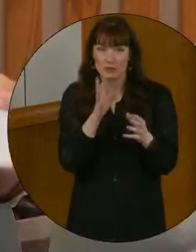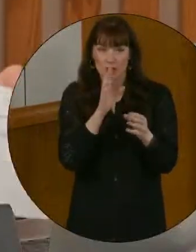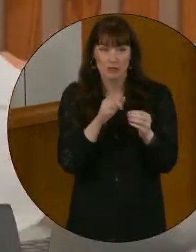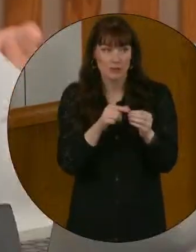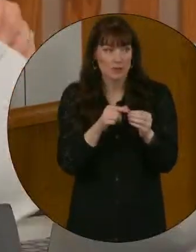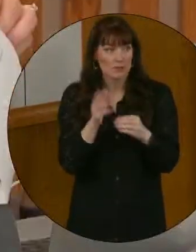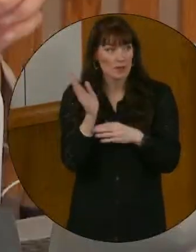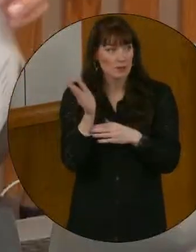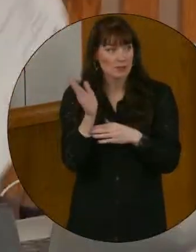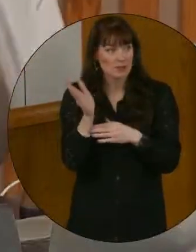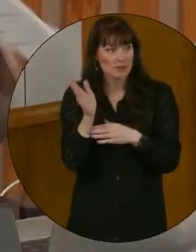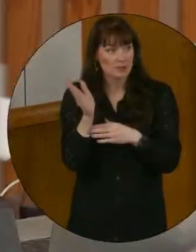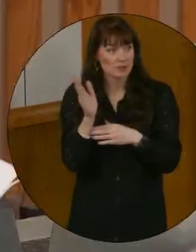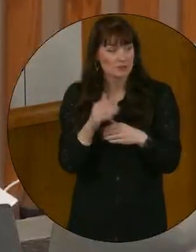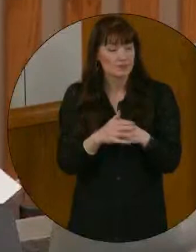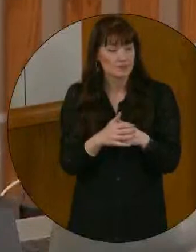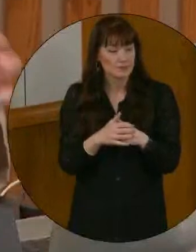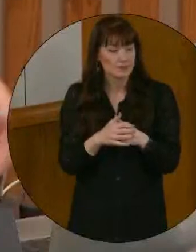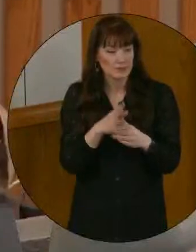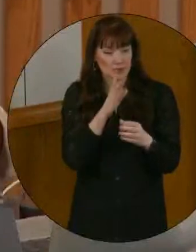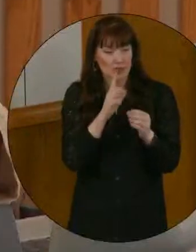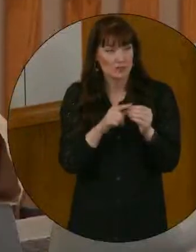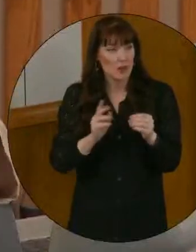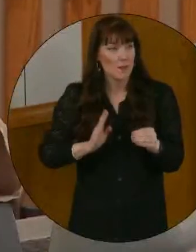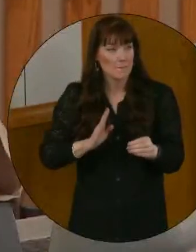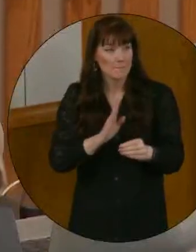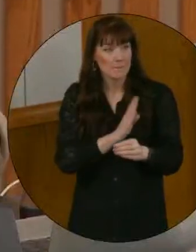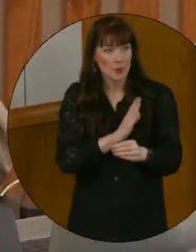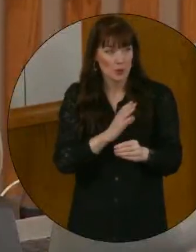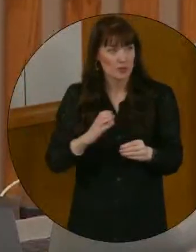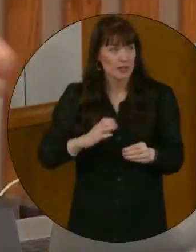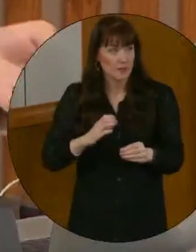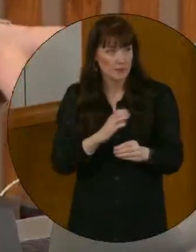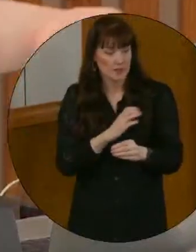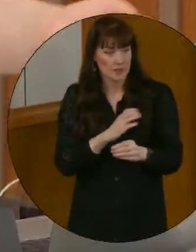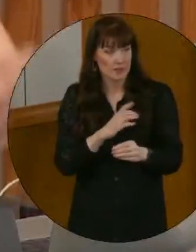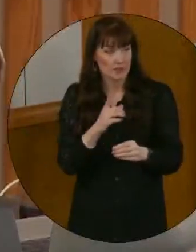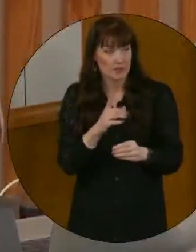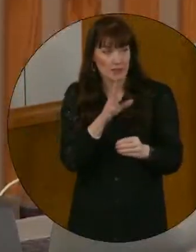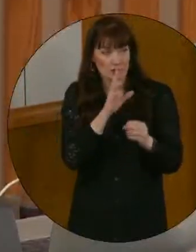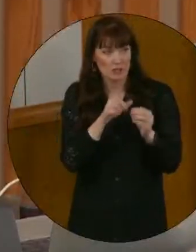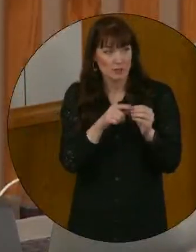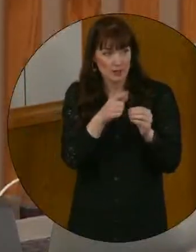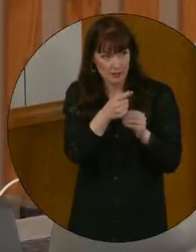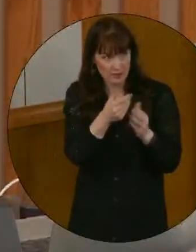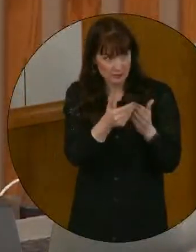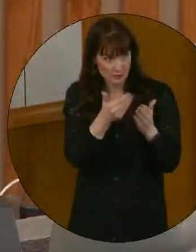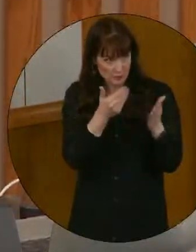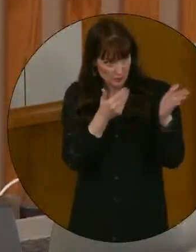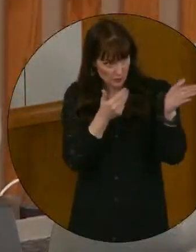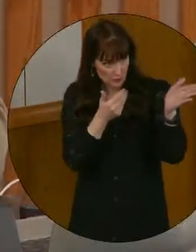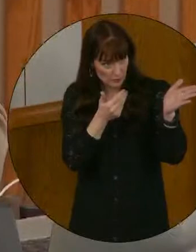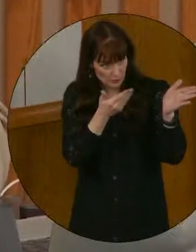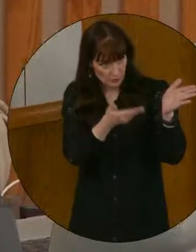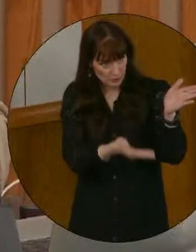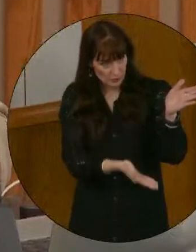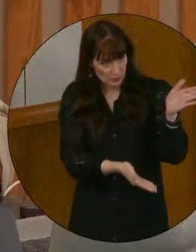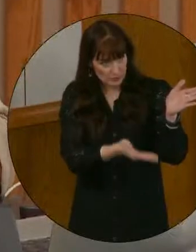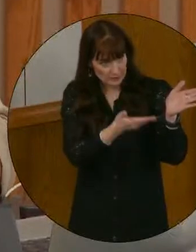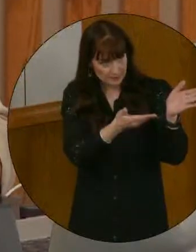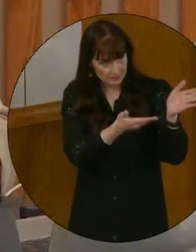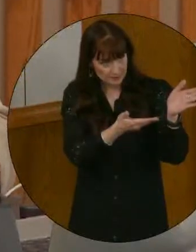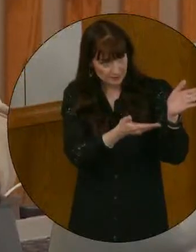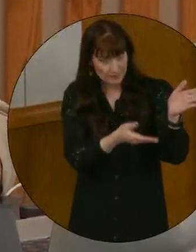my presentation around board committees. I brought this item before us for